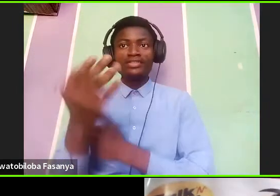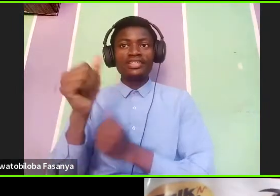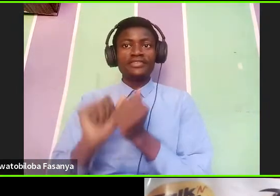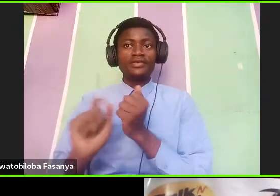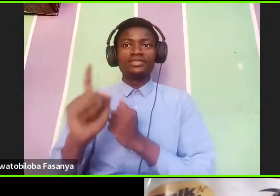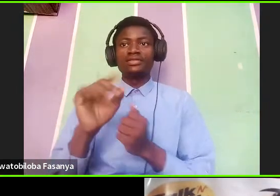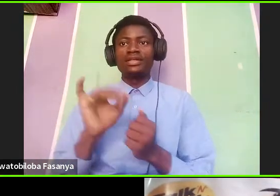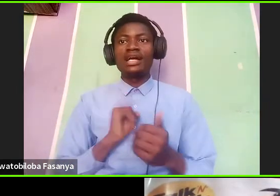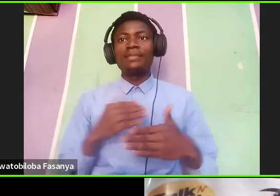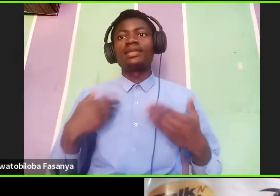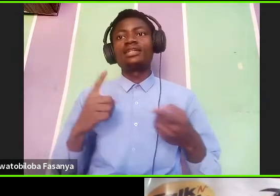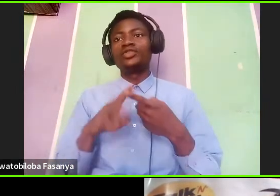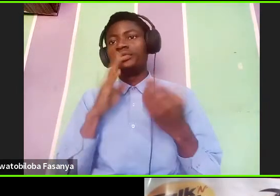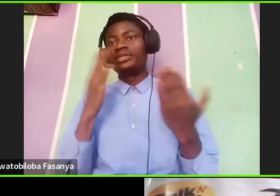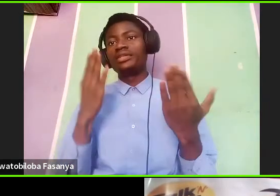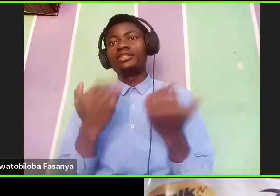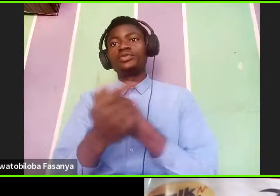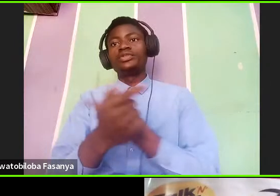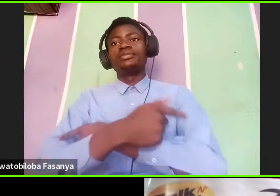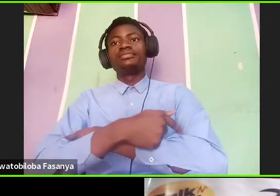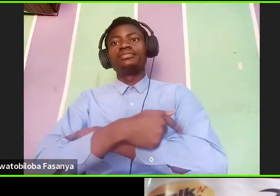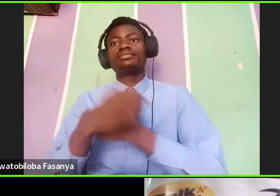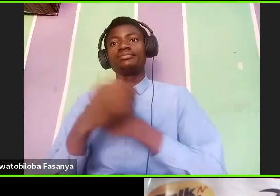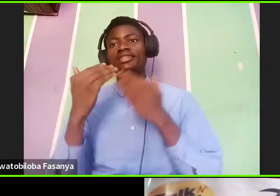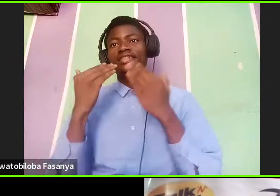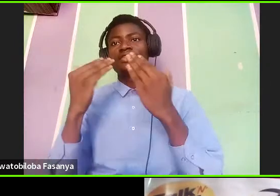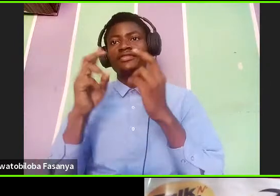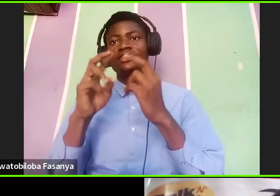Good morning, everyone. I'm glad to be here today.